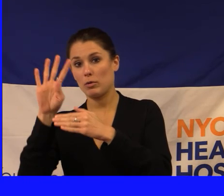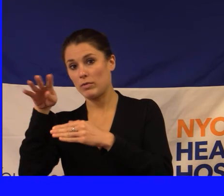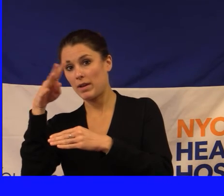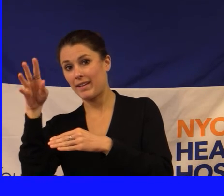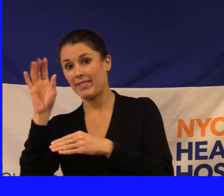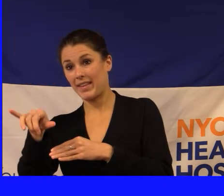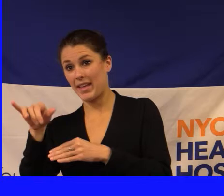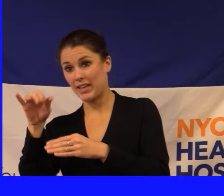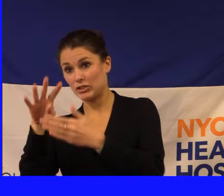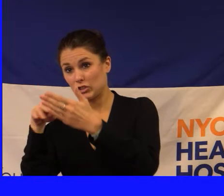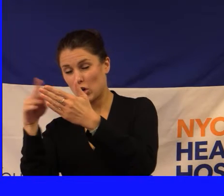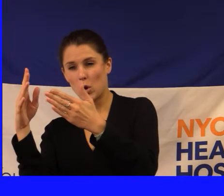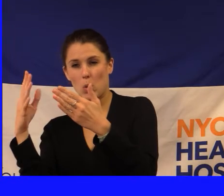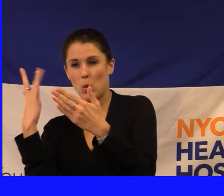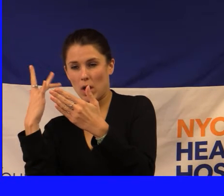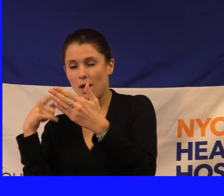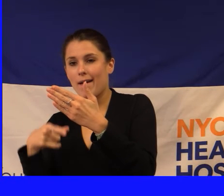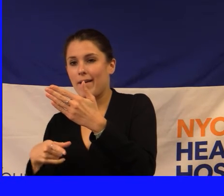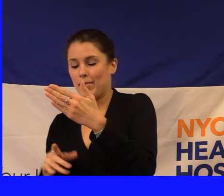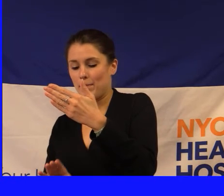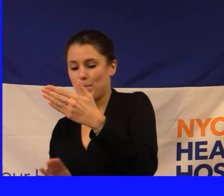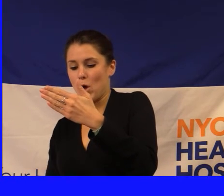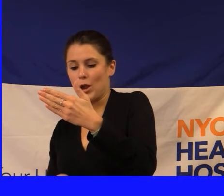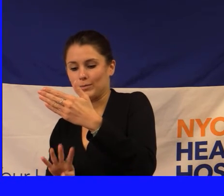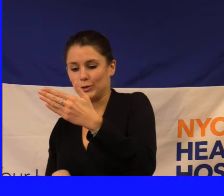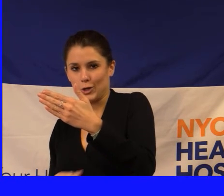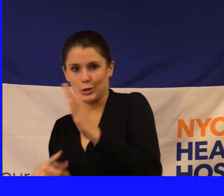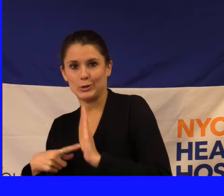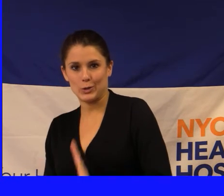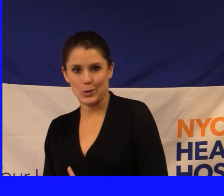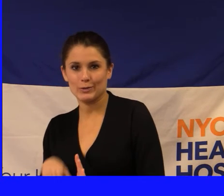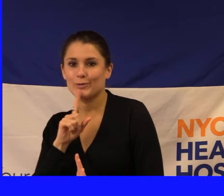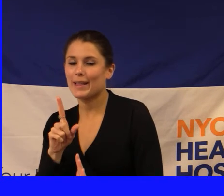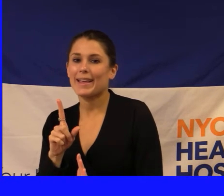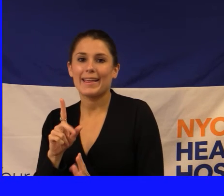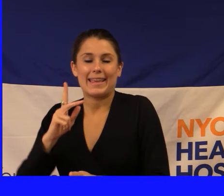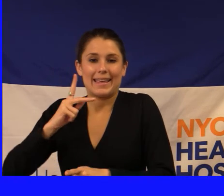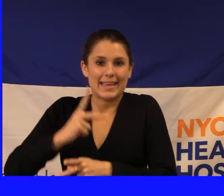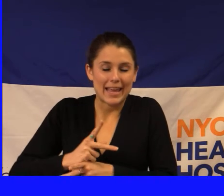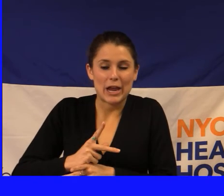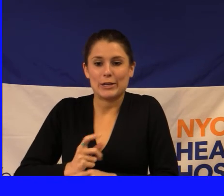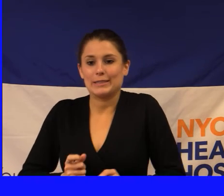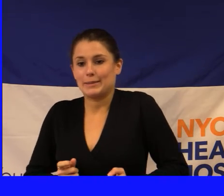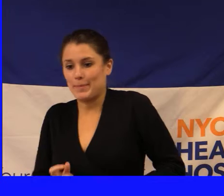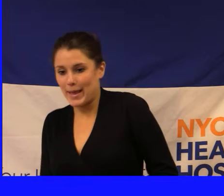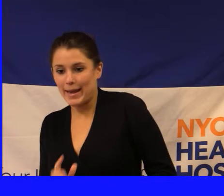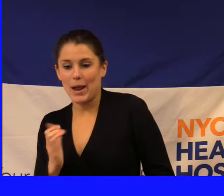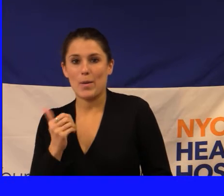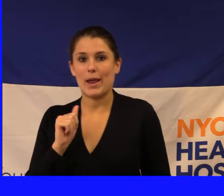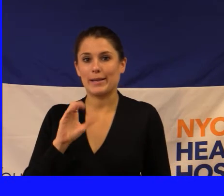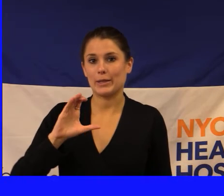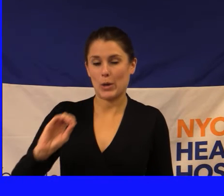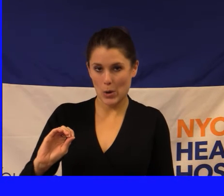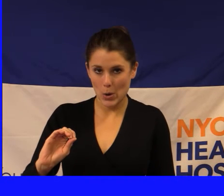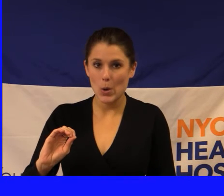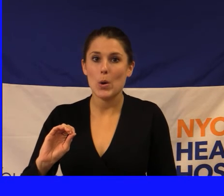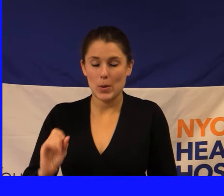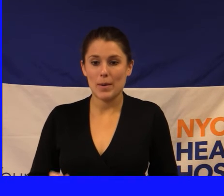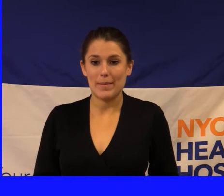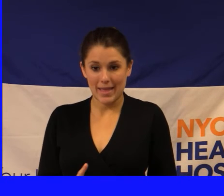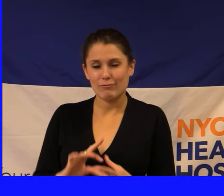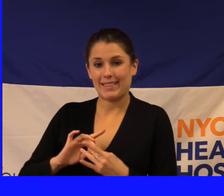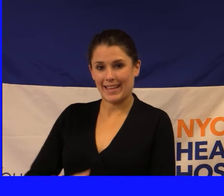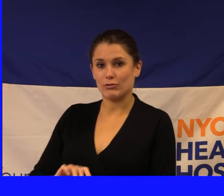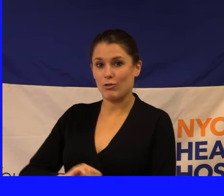chart at the bottom, which shows just the sheer percentage of care and spending that our ACO provided this year that was